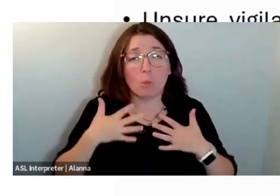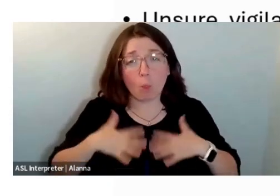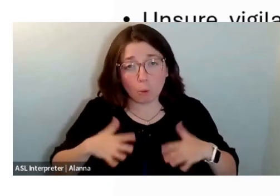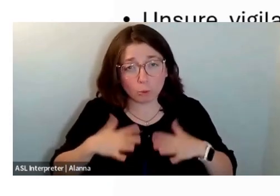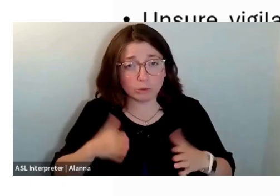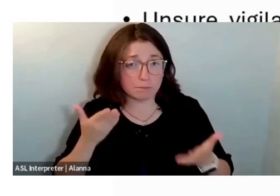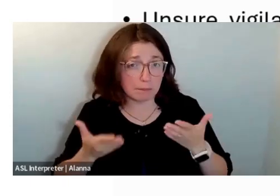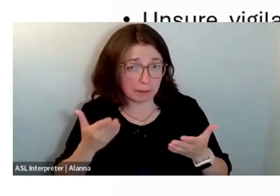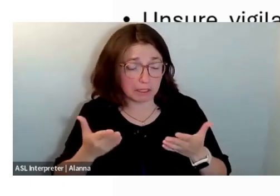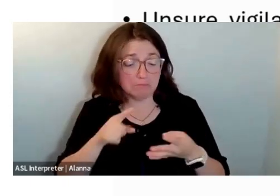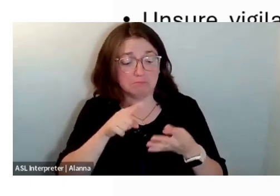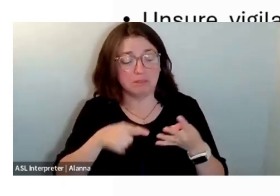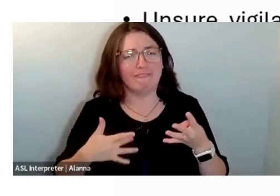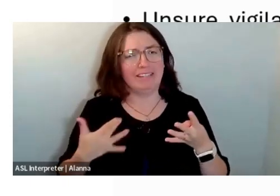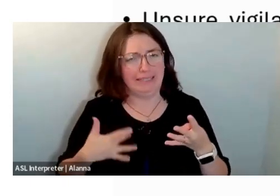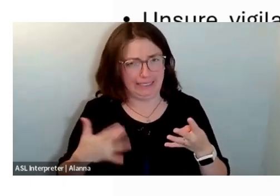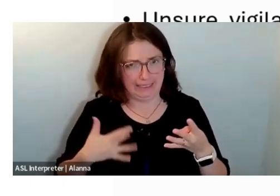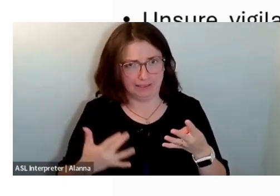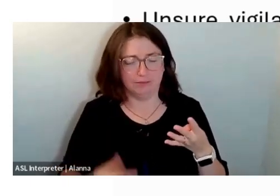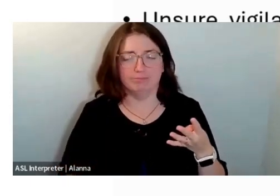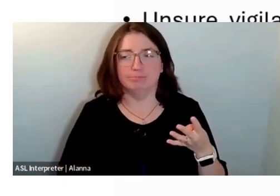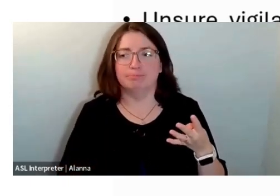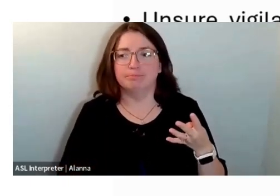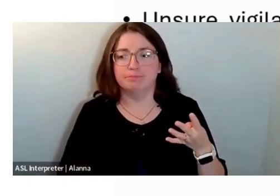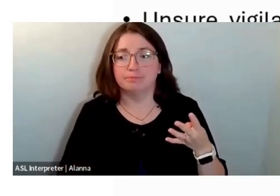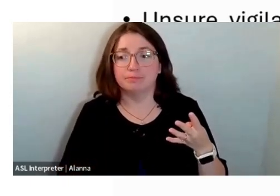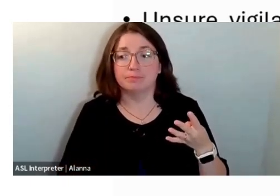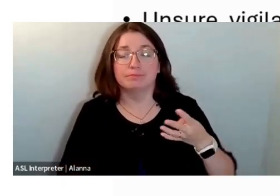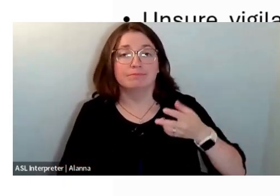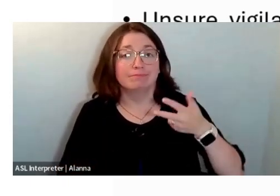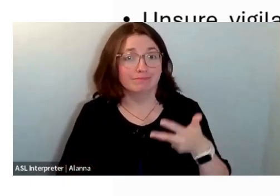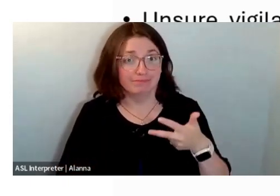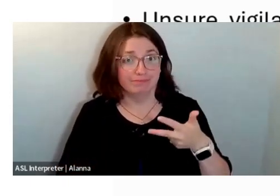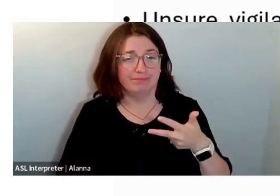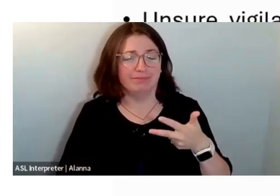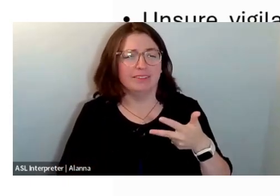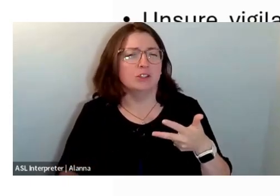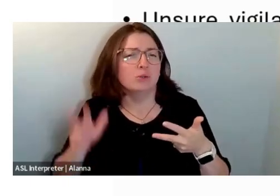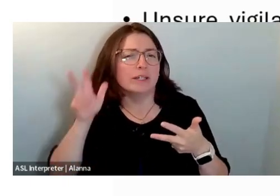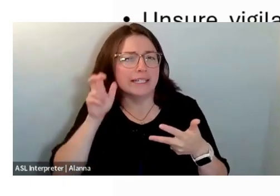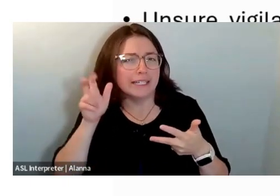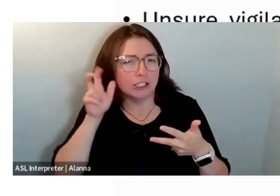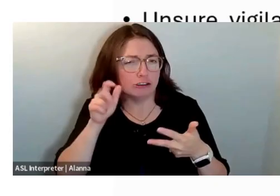And then 3 things that you hear.